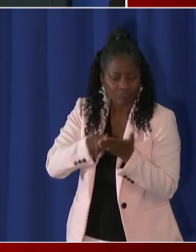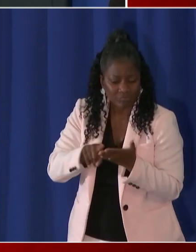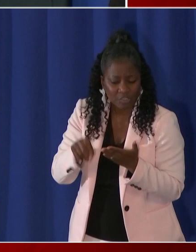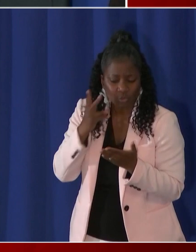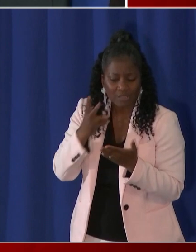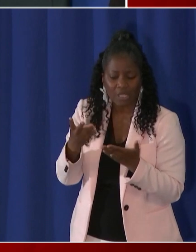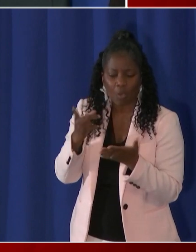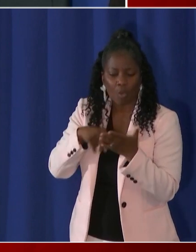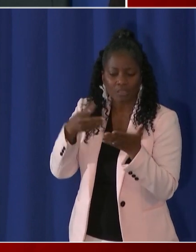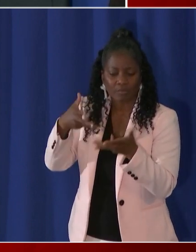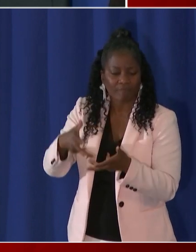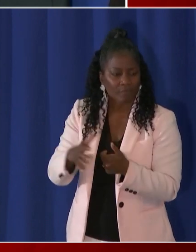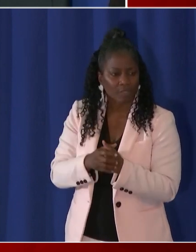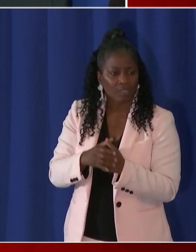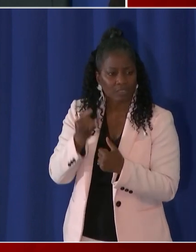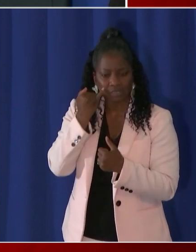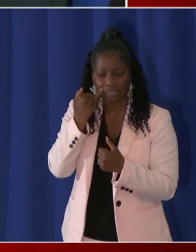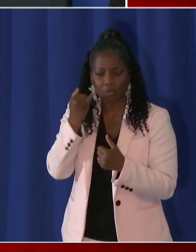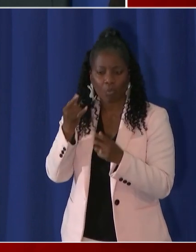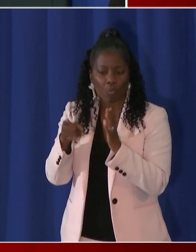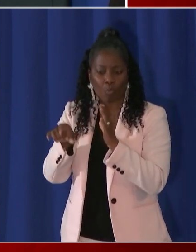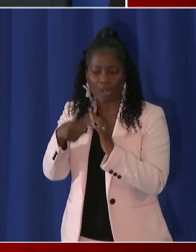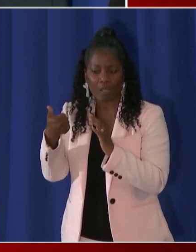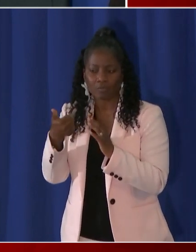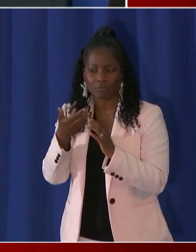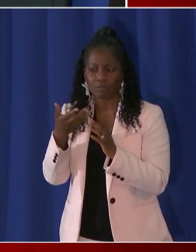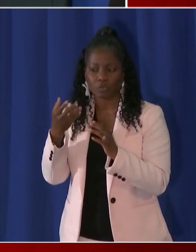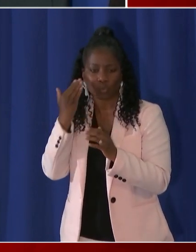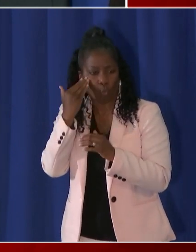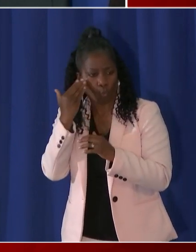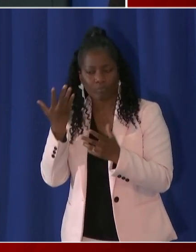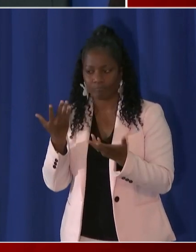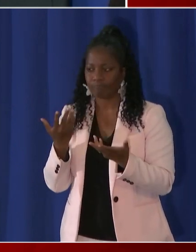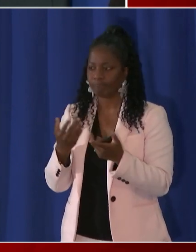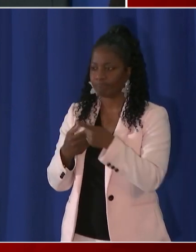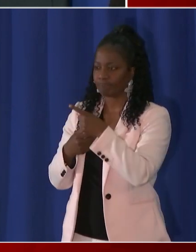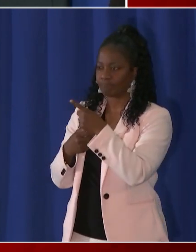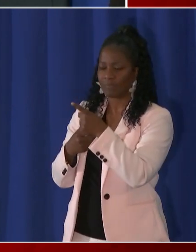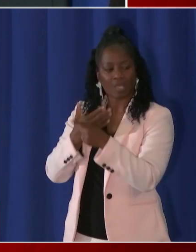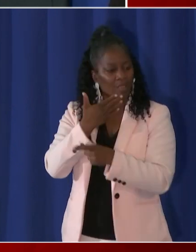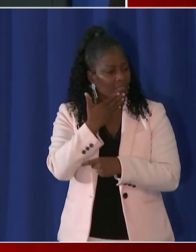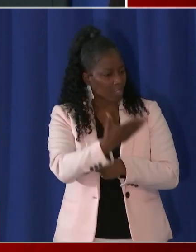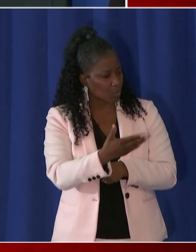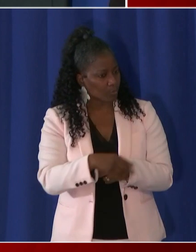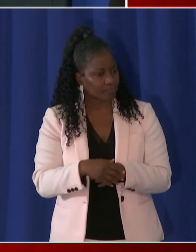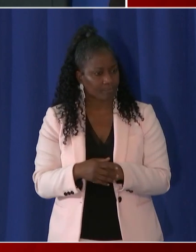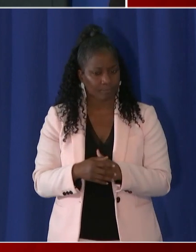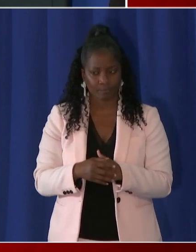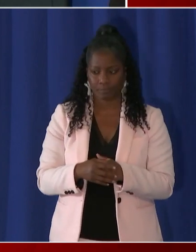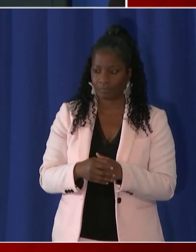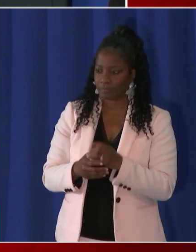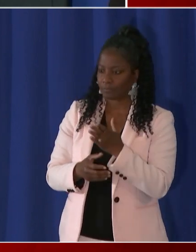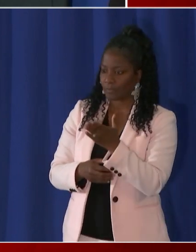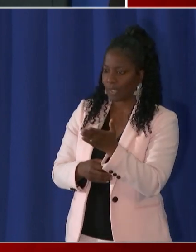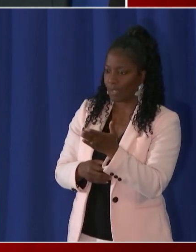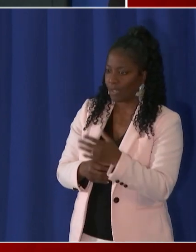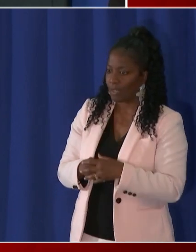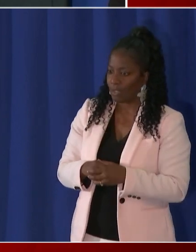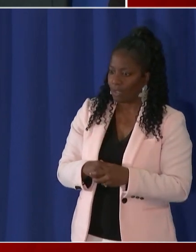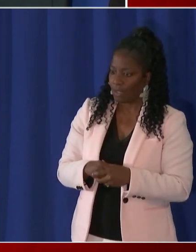spaces to see if we can really get to the bottom of this and the motive behind it. Yes, sir.